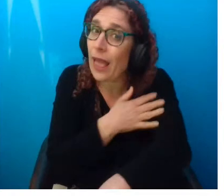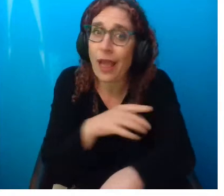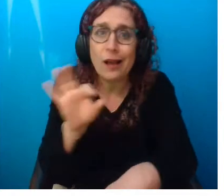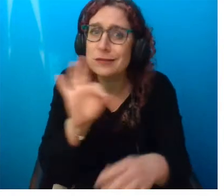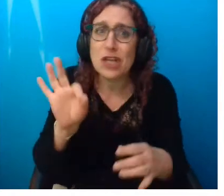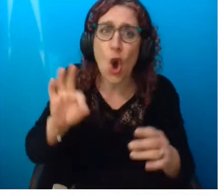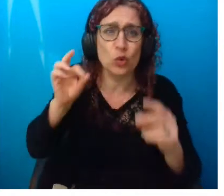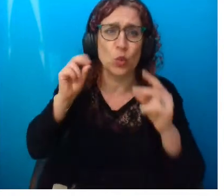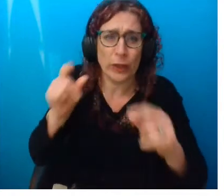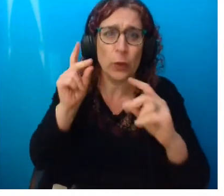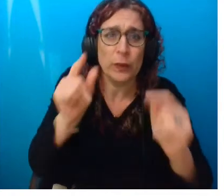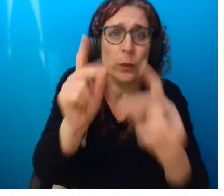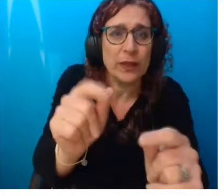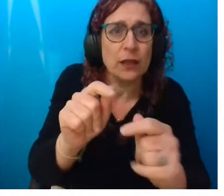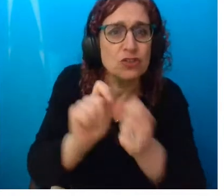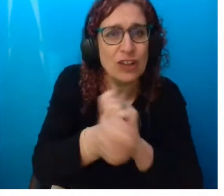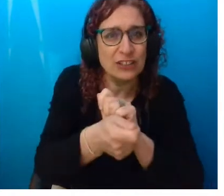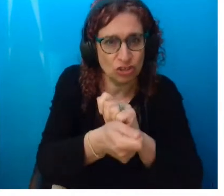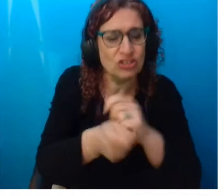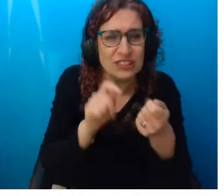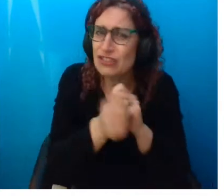of years. Next slide.